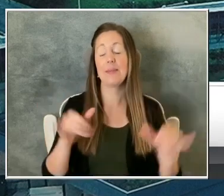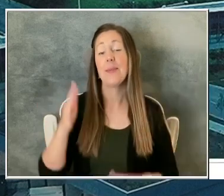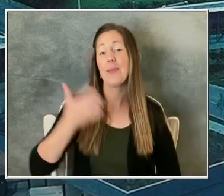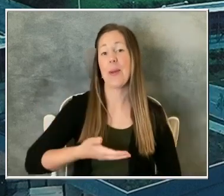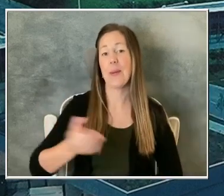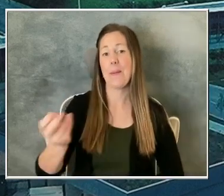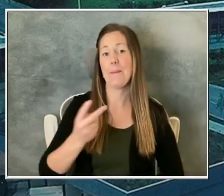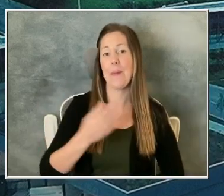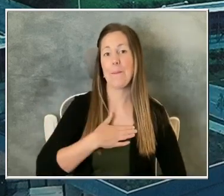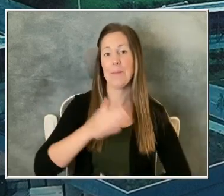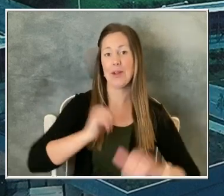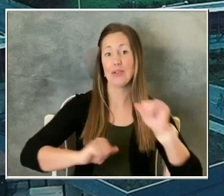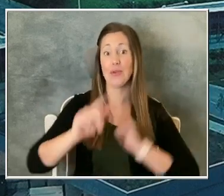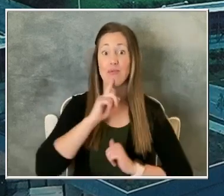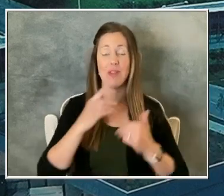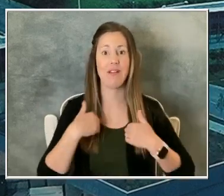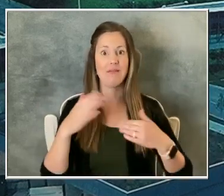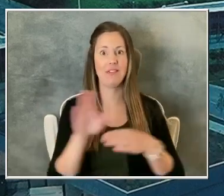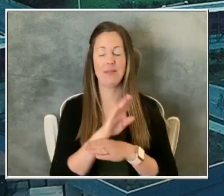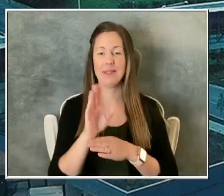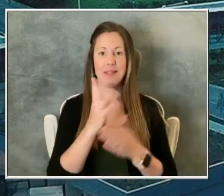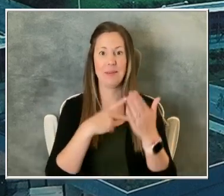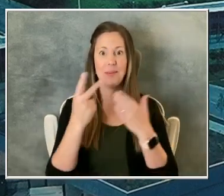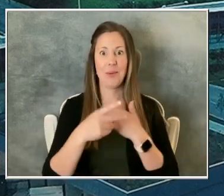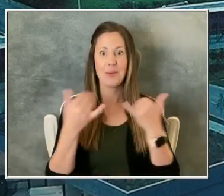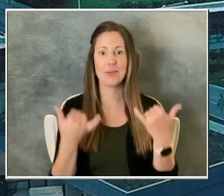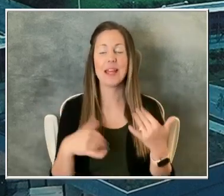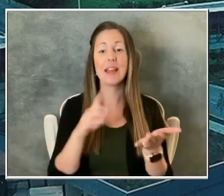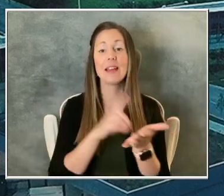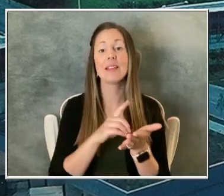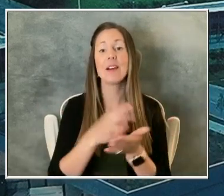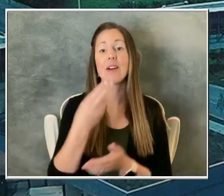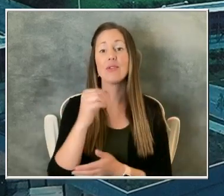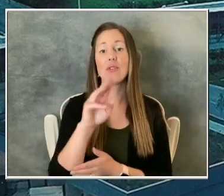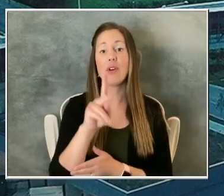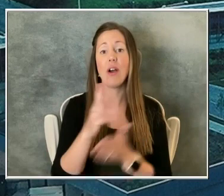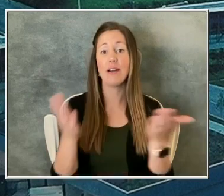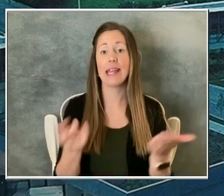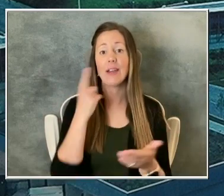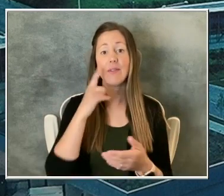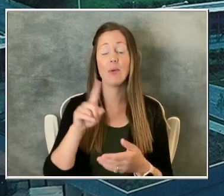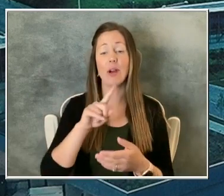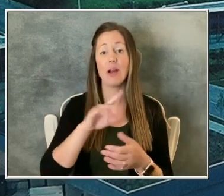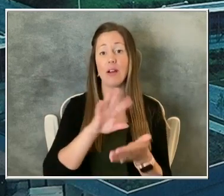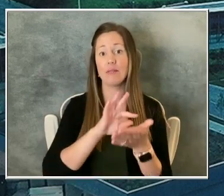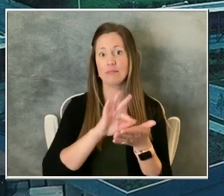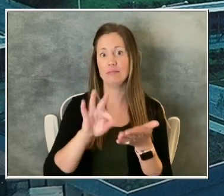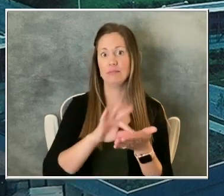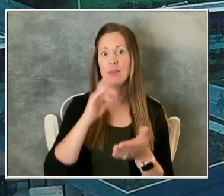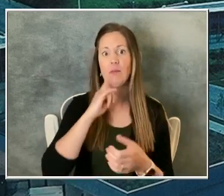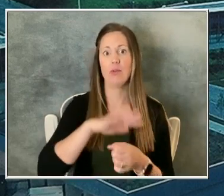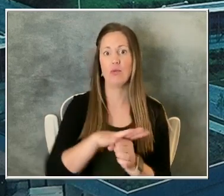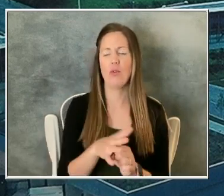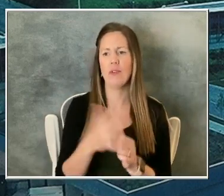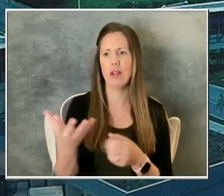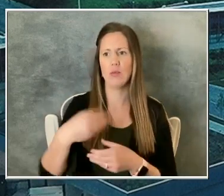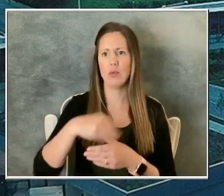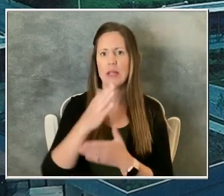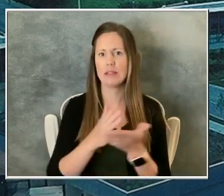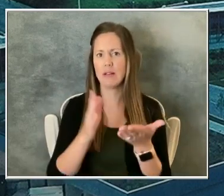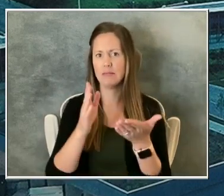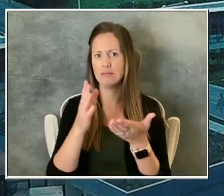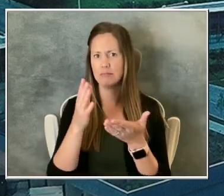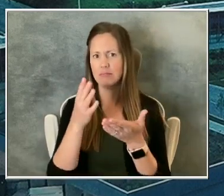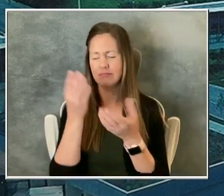jam-packed program for you today. Doc Hawk is here to provide a COVID update, including some new science telling us more about long COVID, and I have a quiz